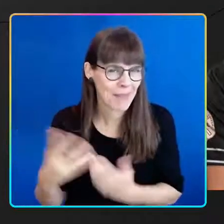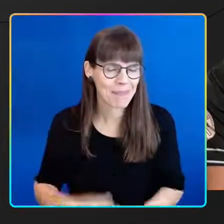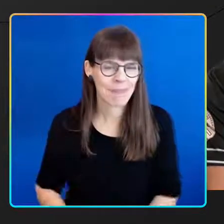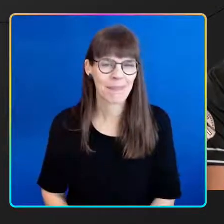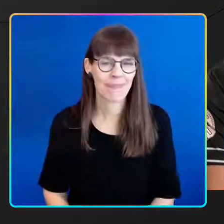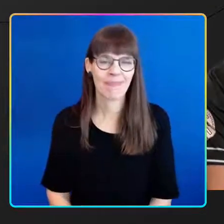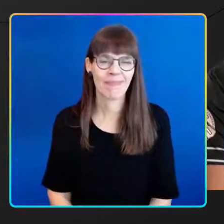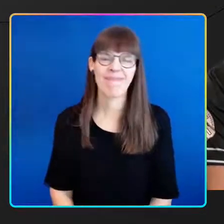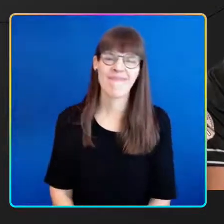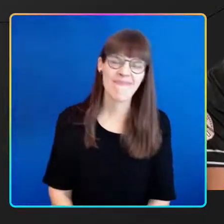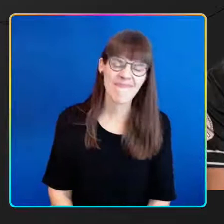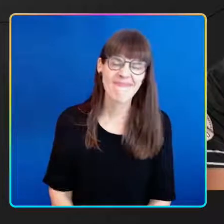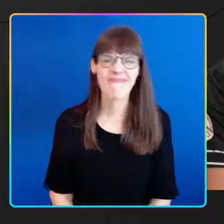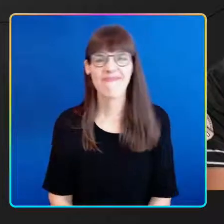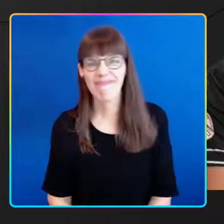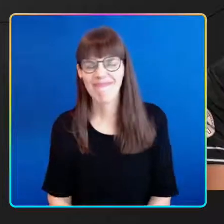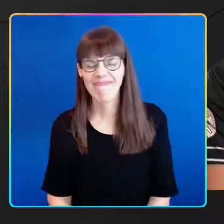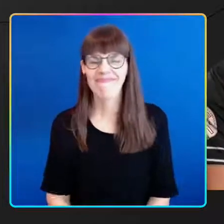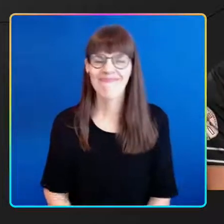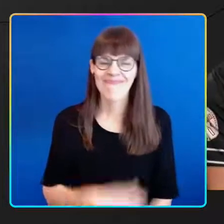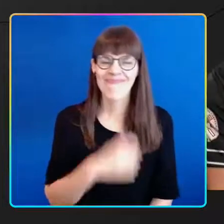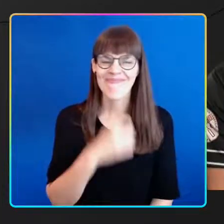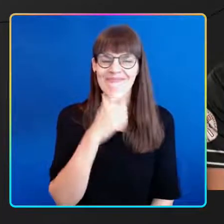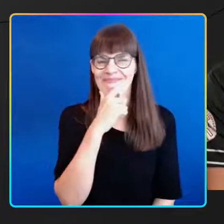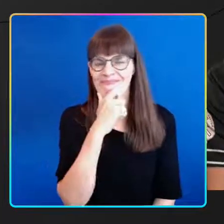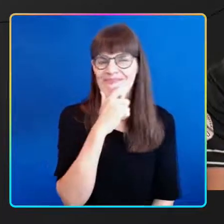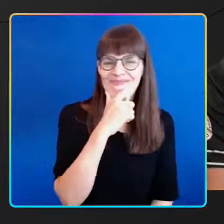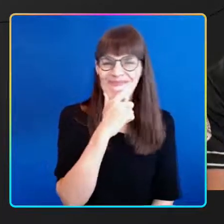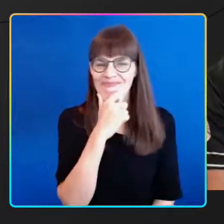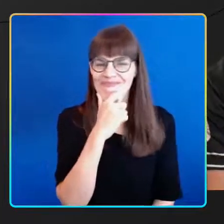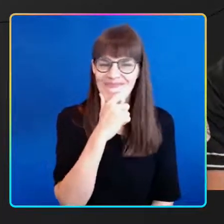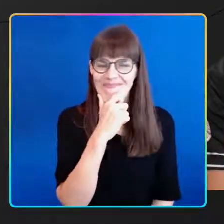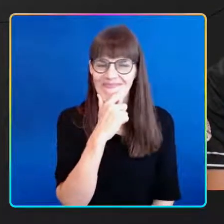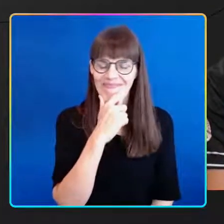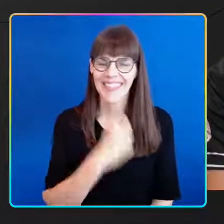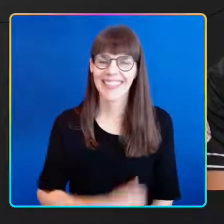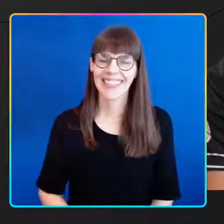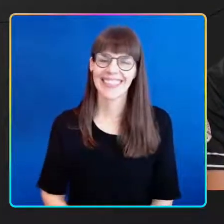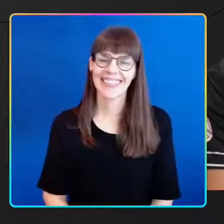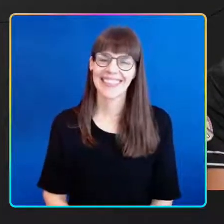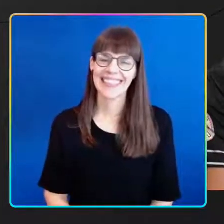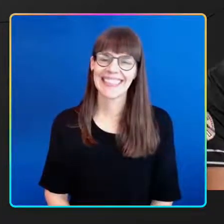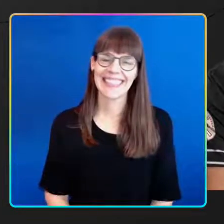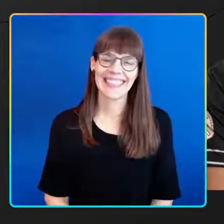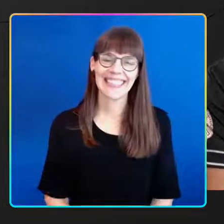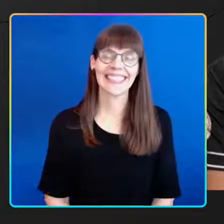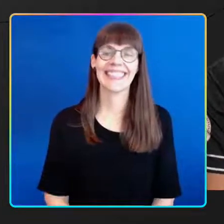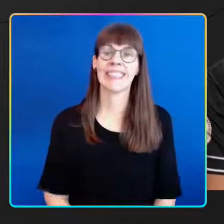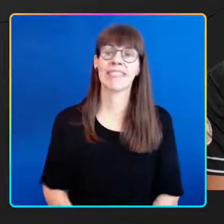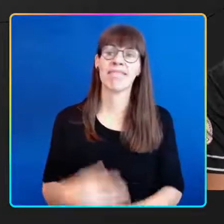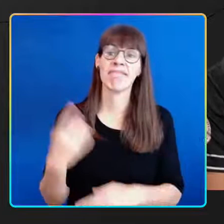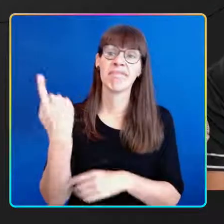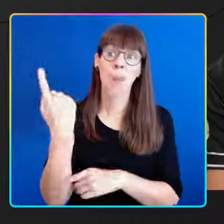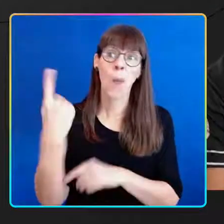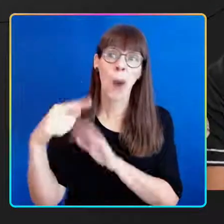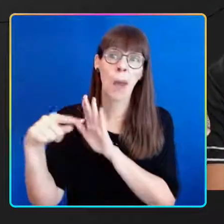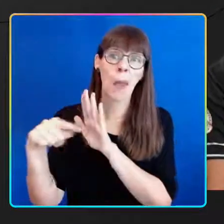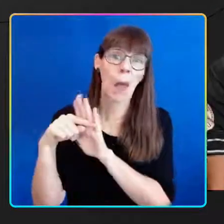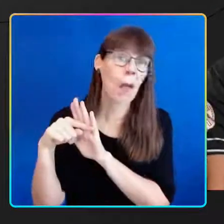Yeah, well, I have like more than one just in my